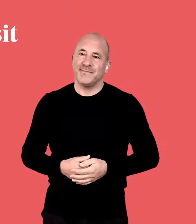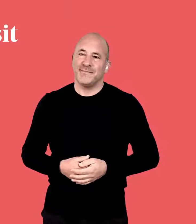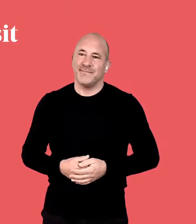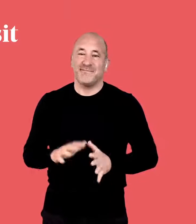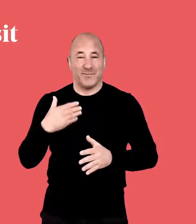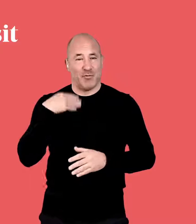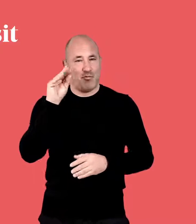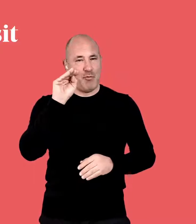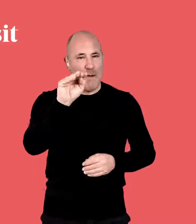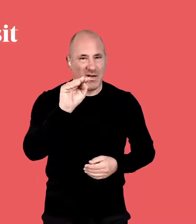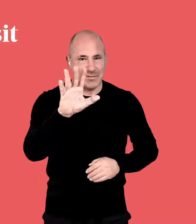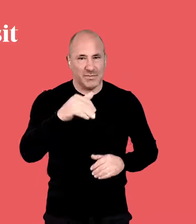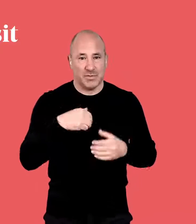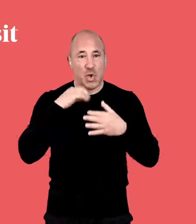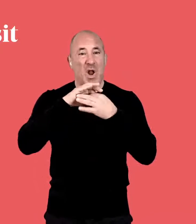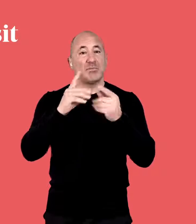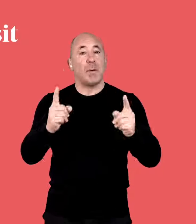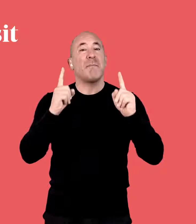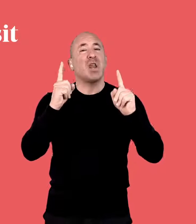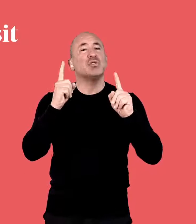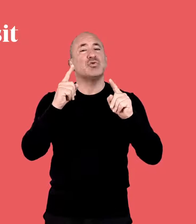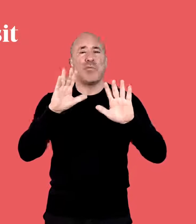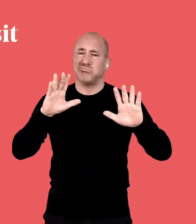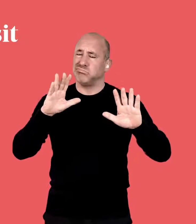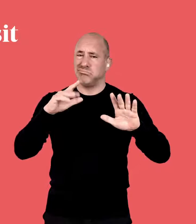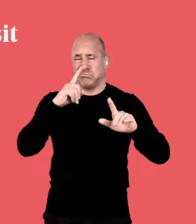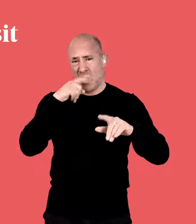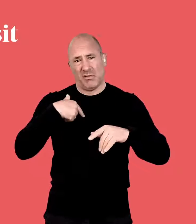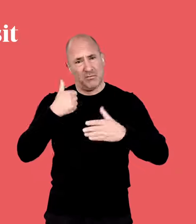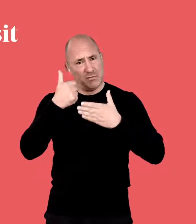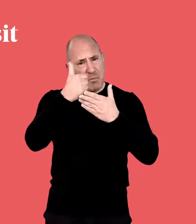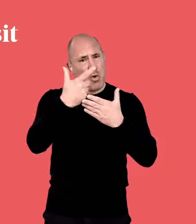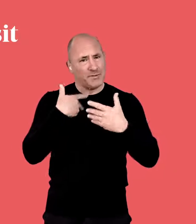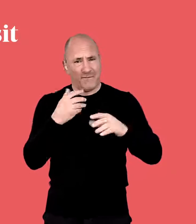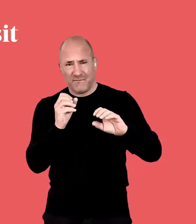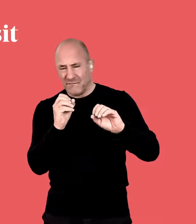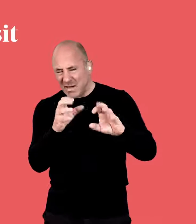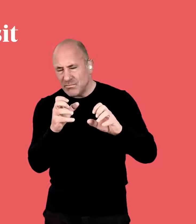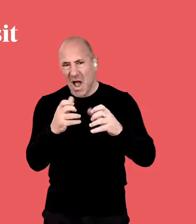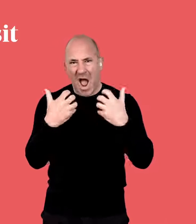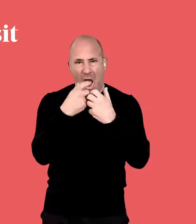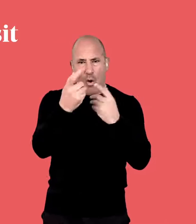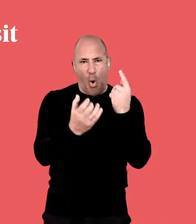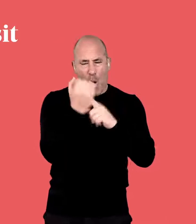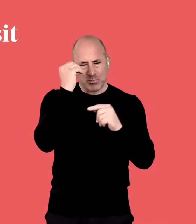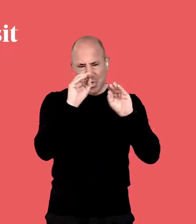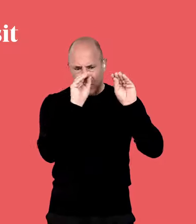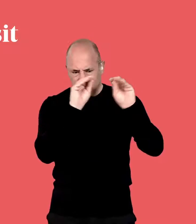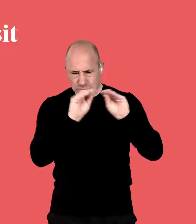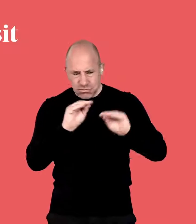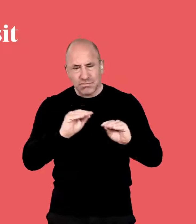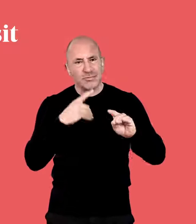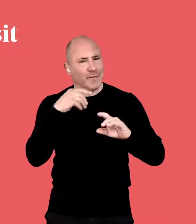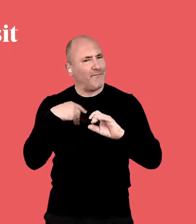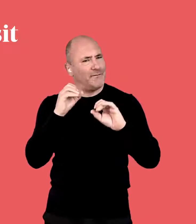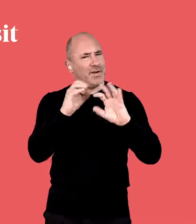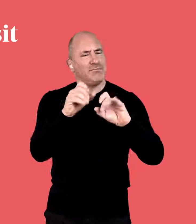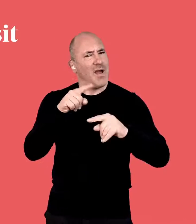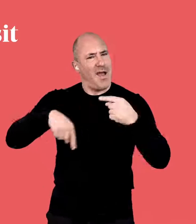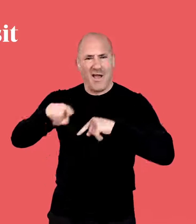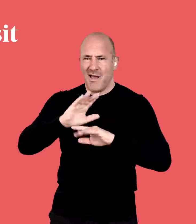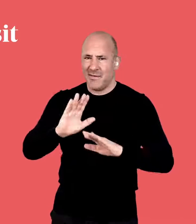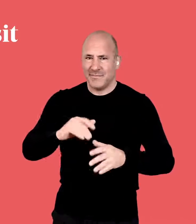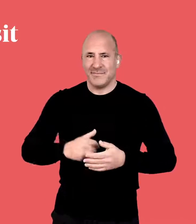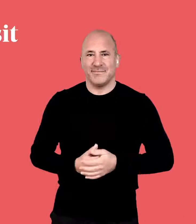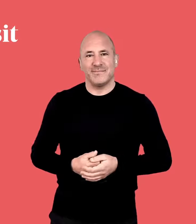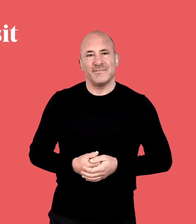Just to reiterate, our relationship managers will be on hand to offer feedback to support you with setting your SMART objectives.